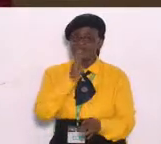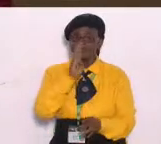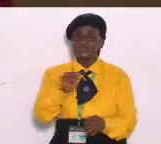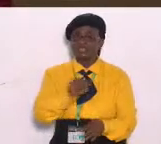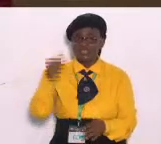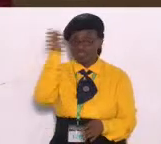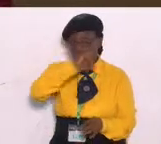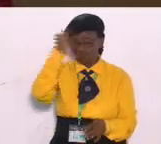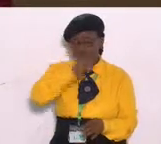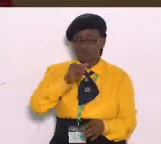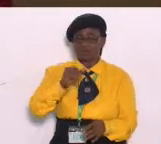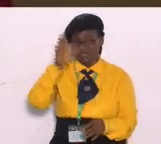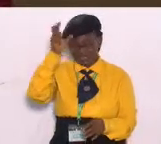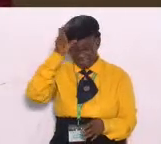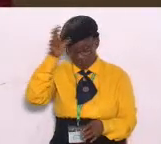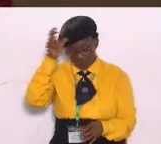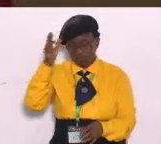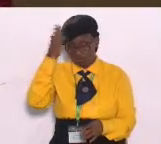The devil knows that.